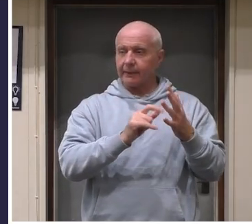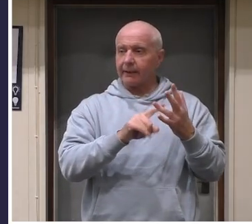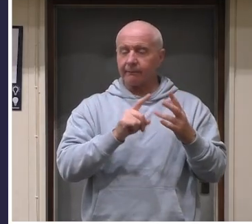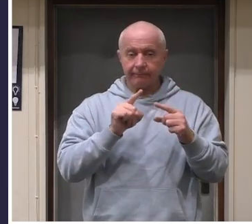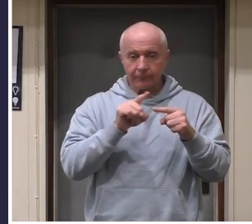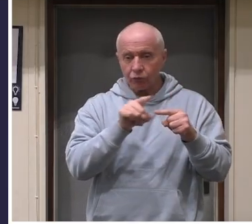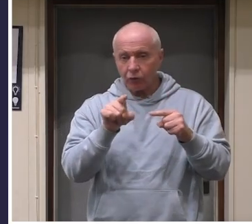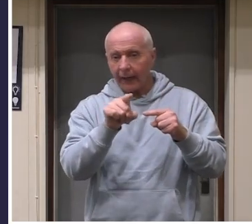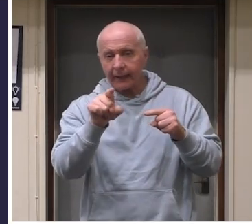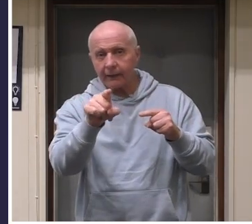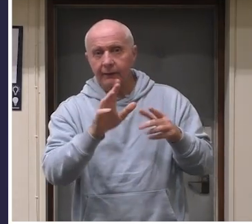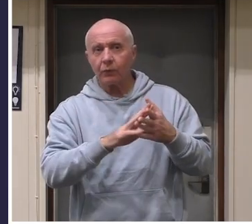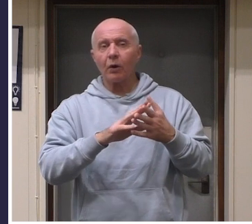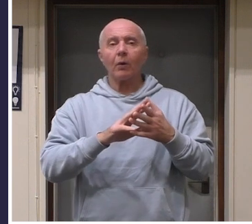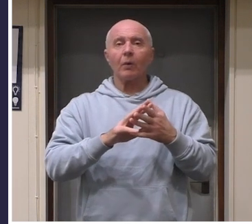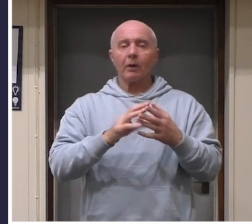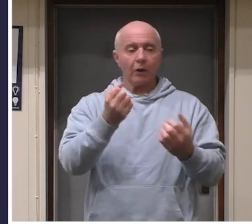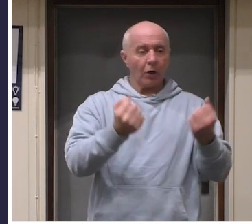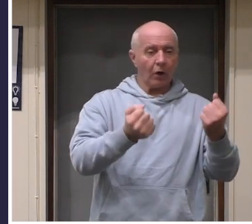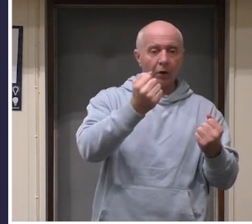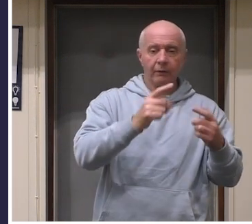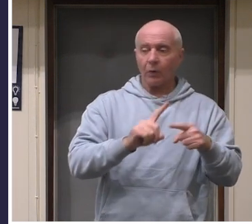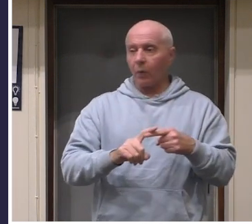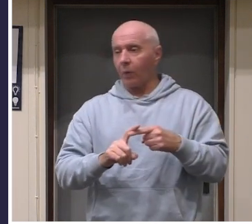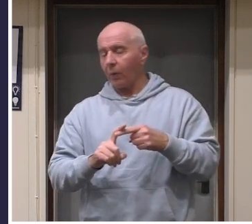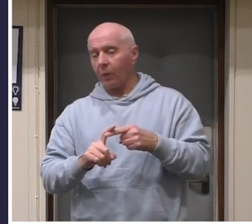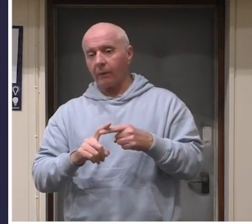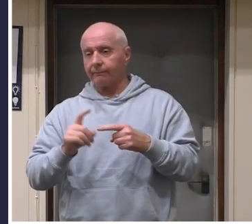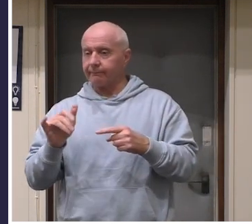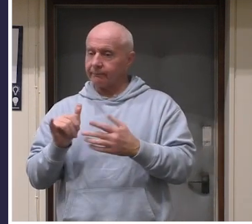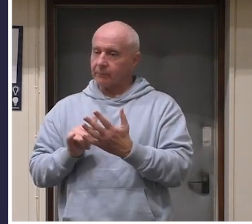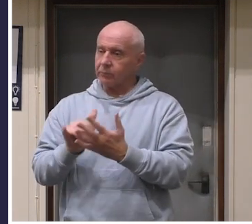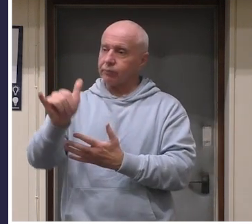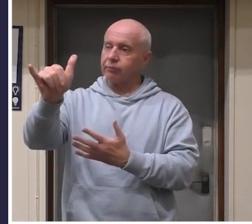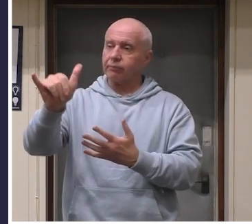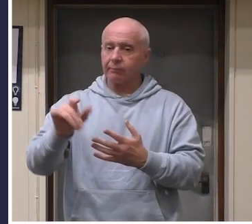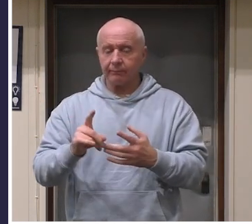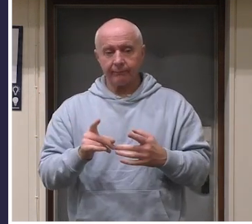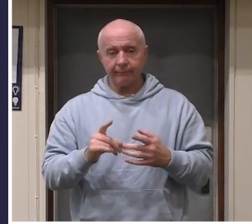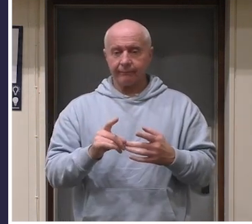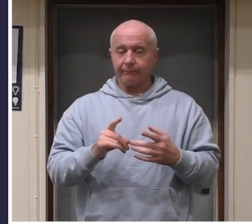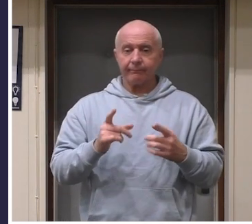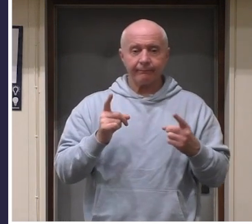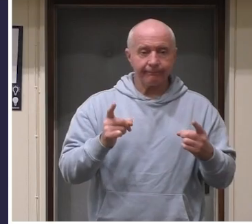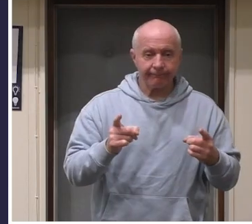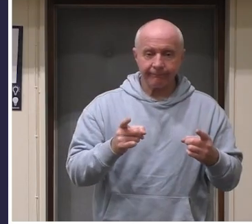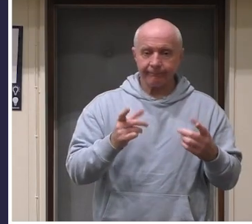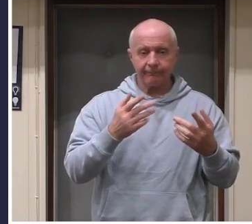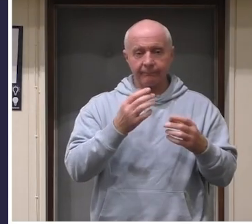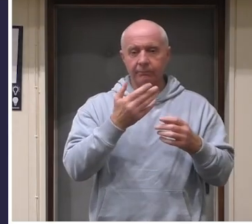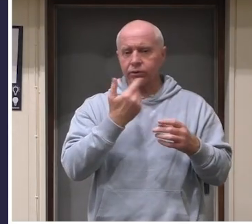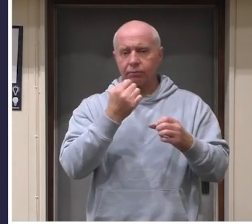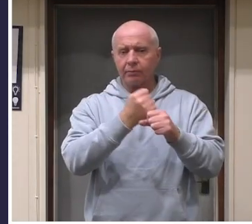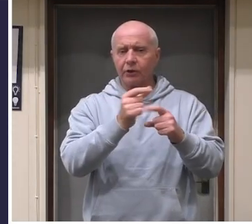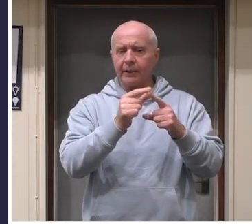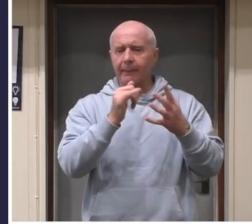track where your car or an airplane is going in 3 linear dimensions, but also in different angles, but you don't have GPS, then how